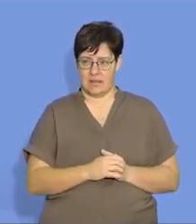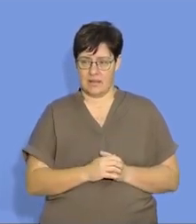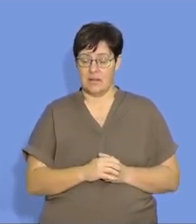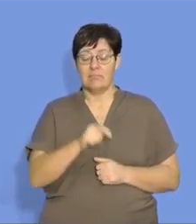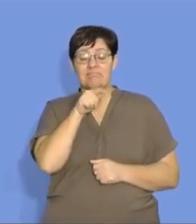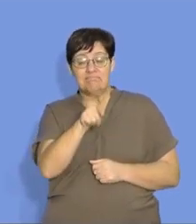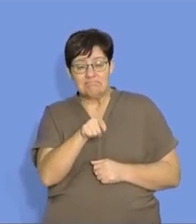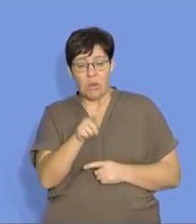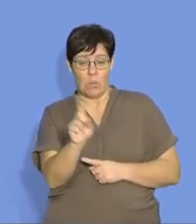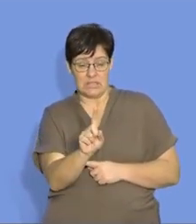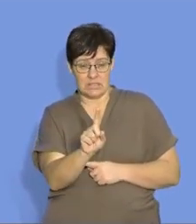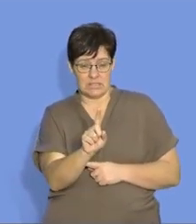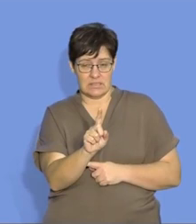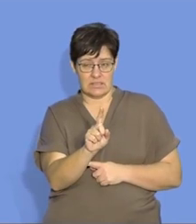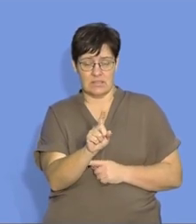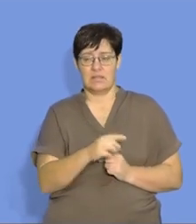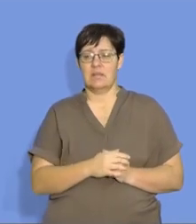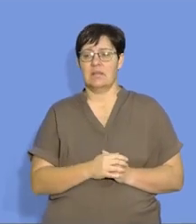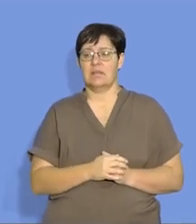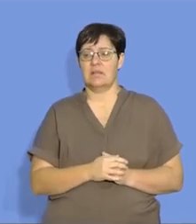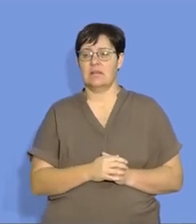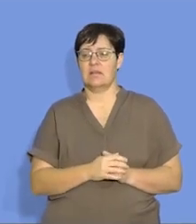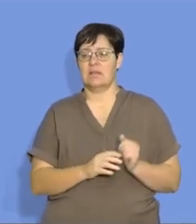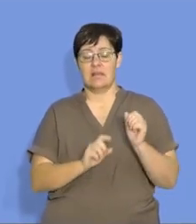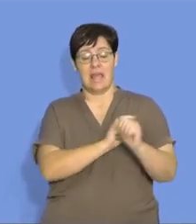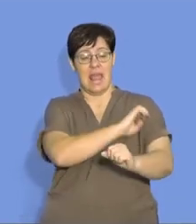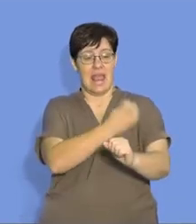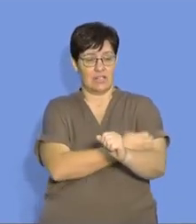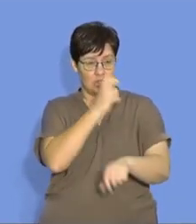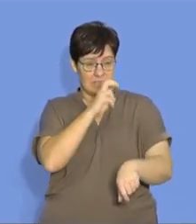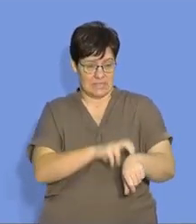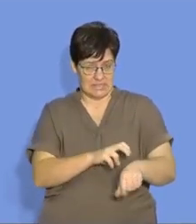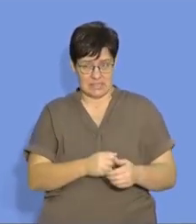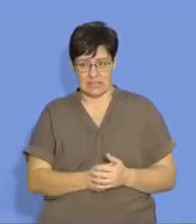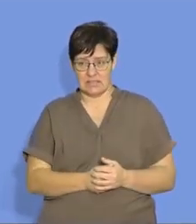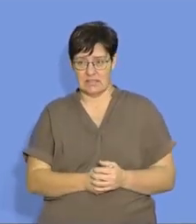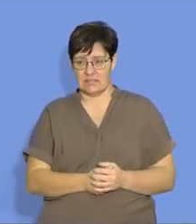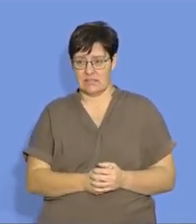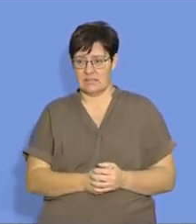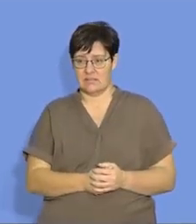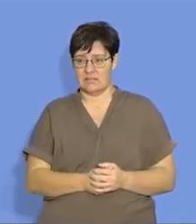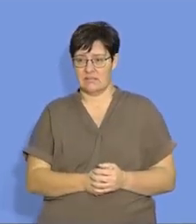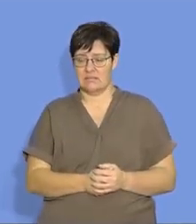what's important is the energy that we need,